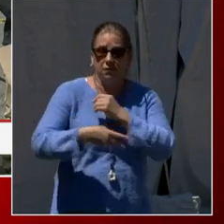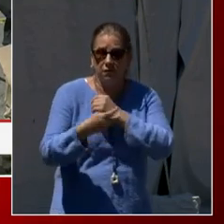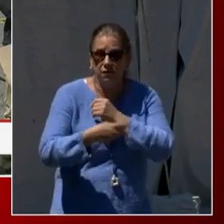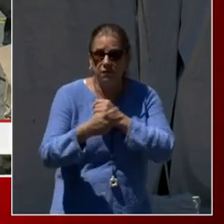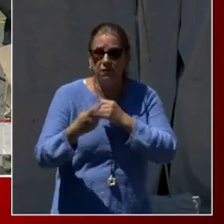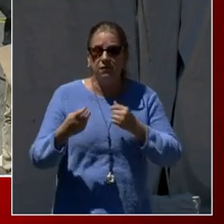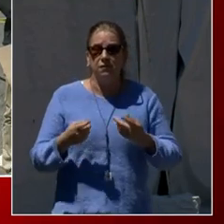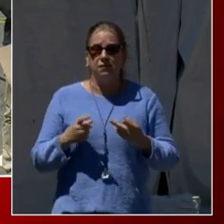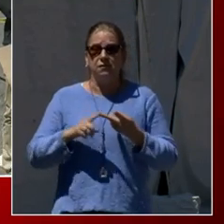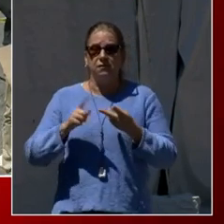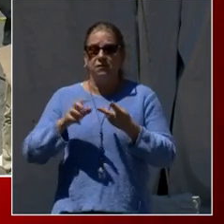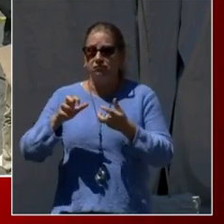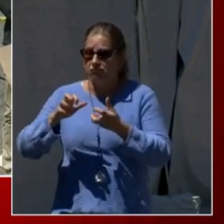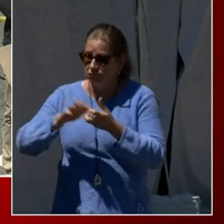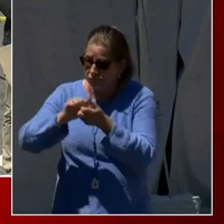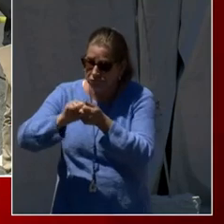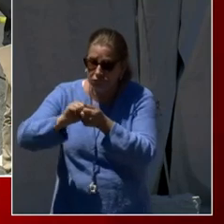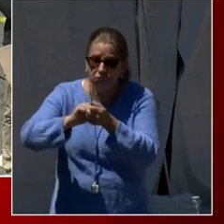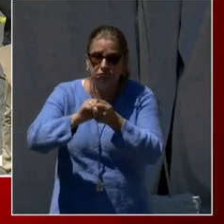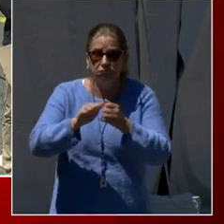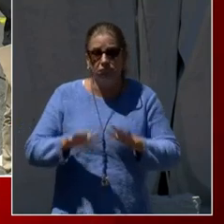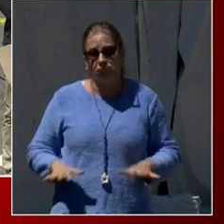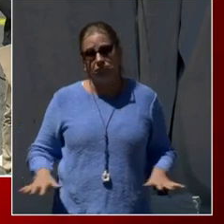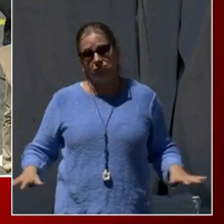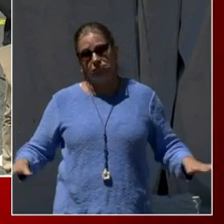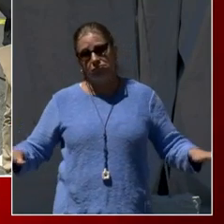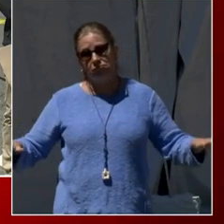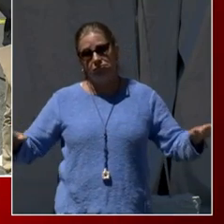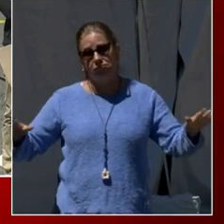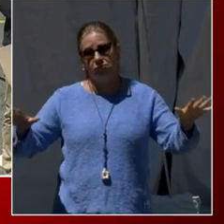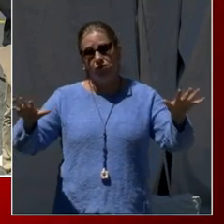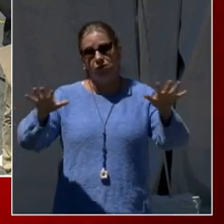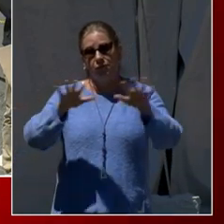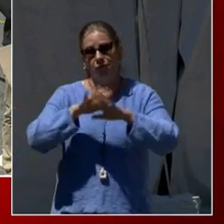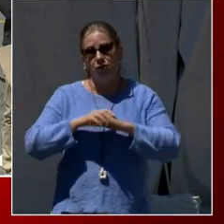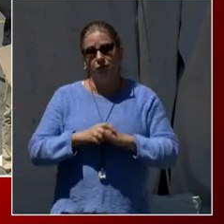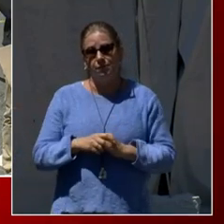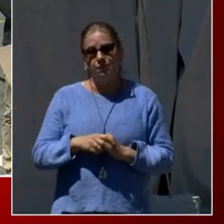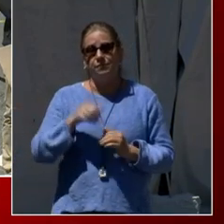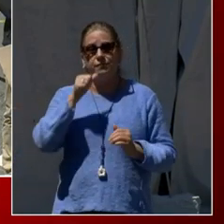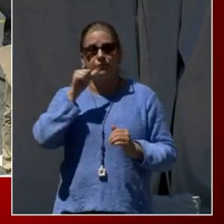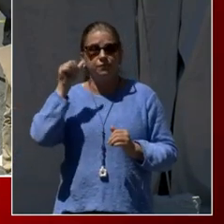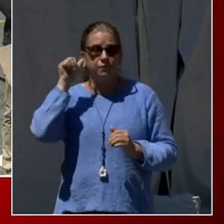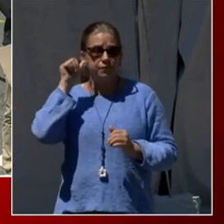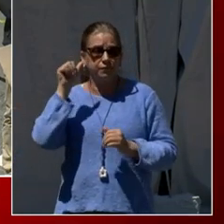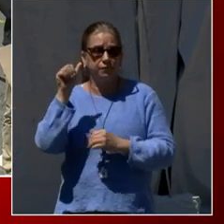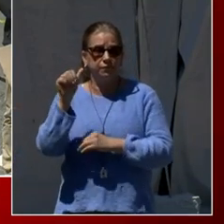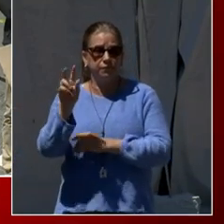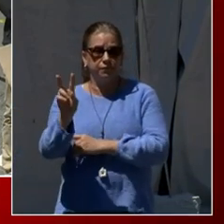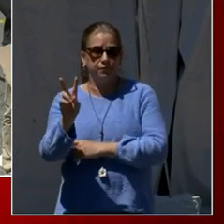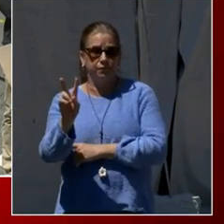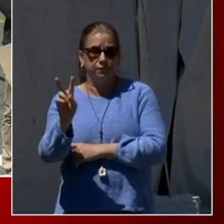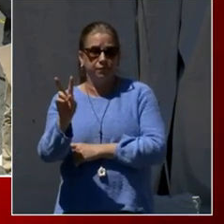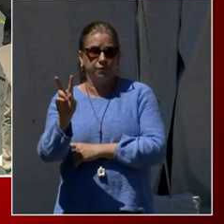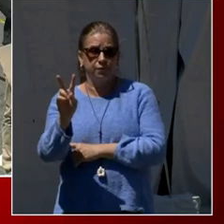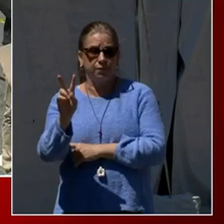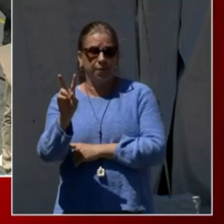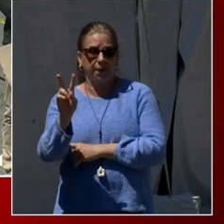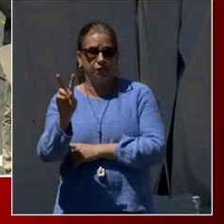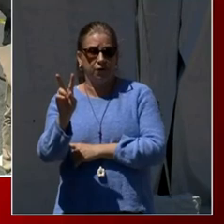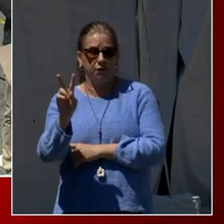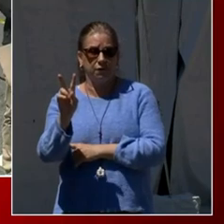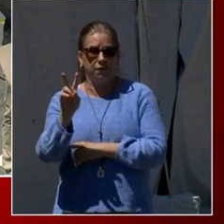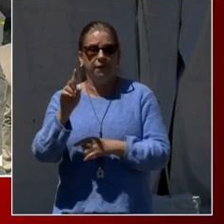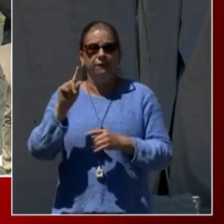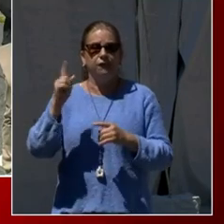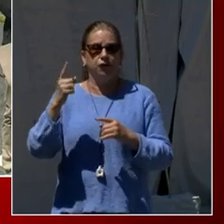was expansive. Yesterday around 2 o'clock, there was a First Amendment demonstration that assembled in the area of our Howard